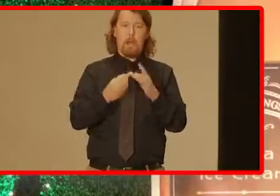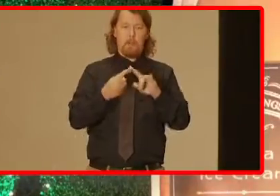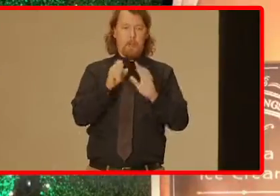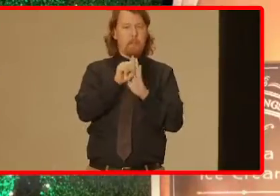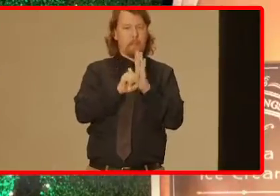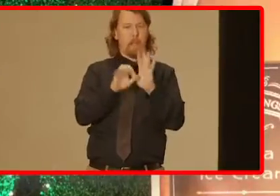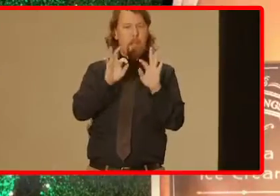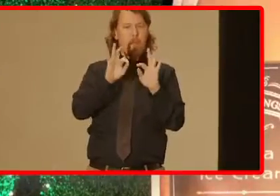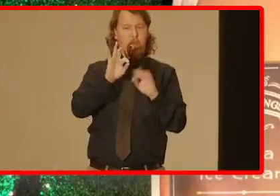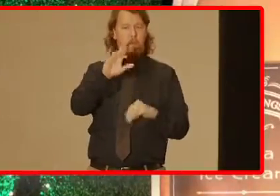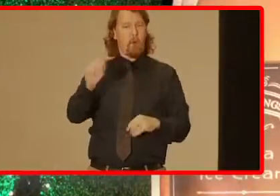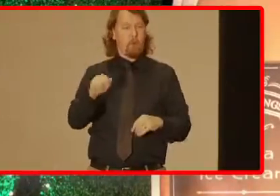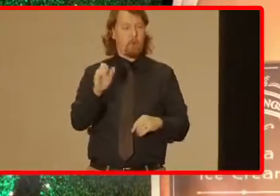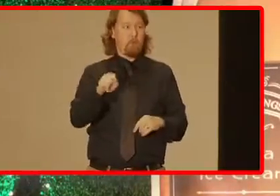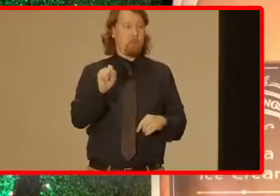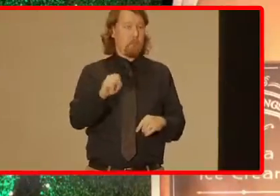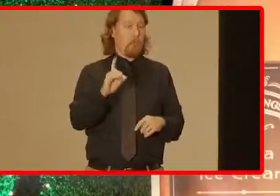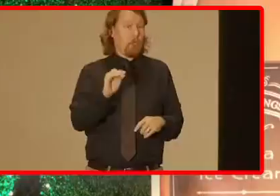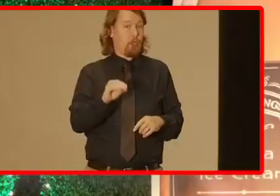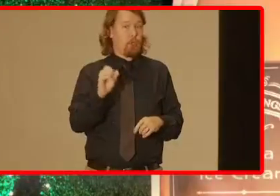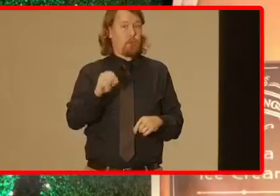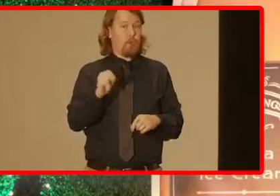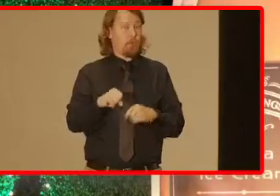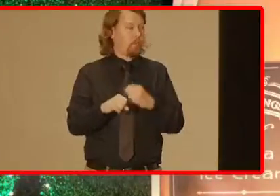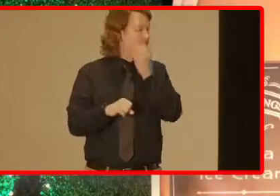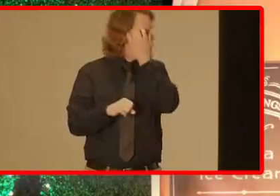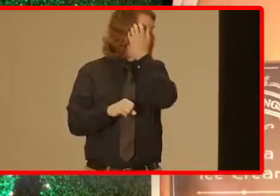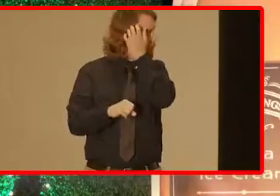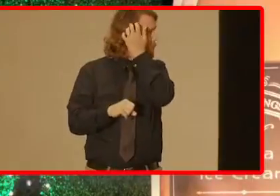Yes, we do. We do.